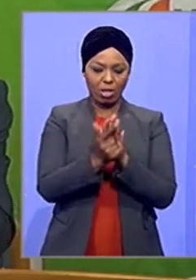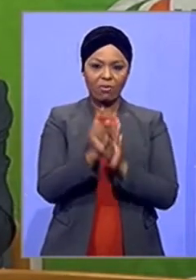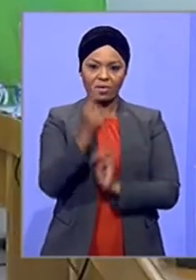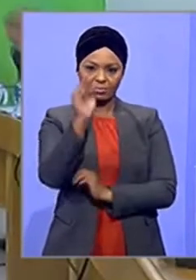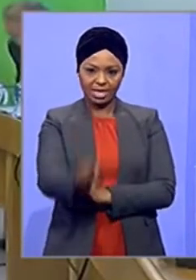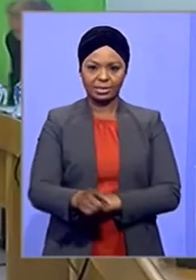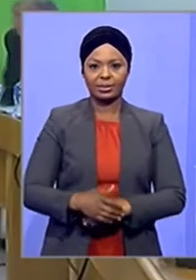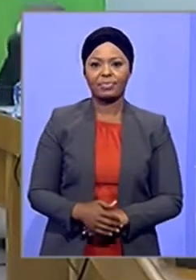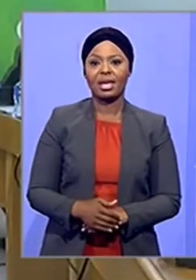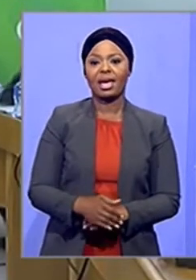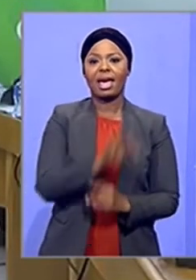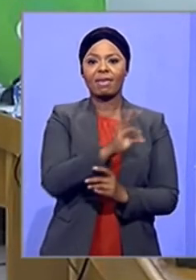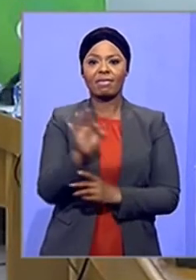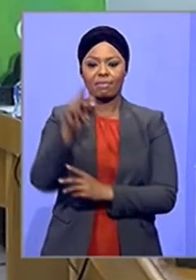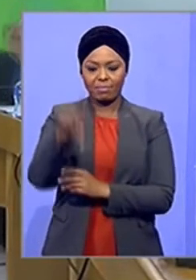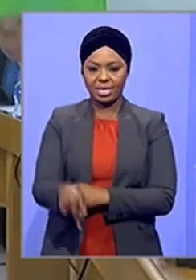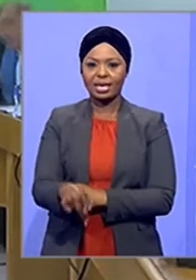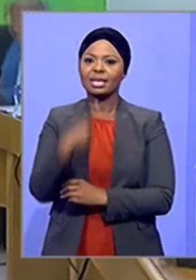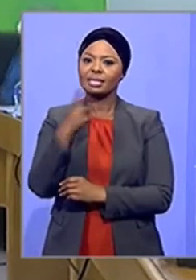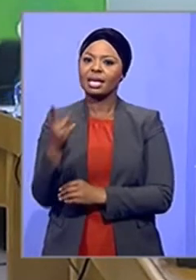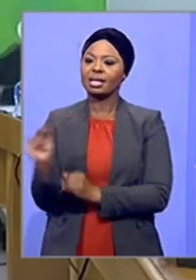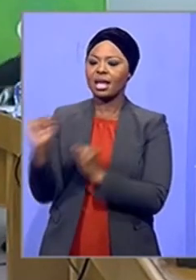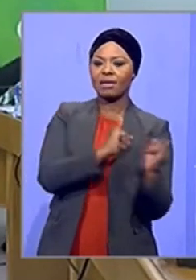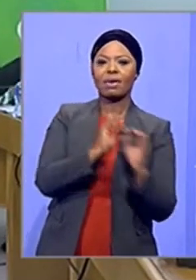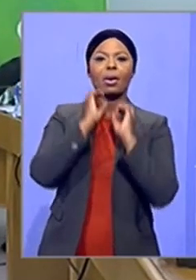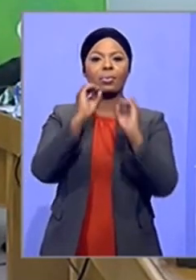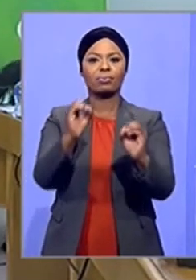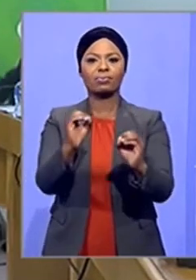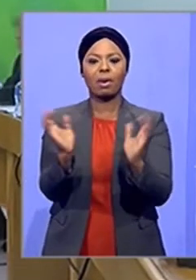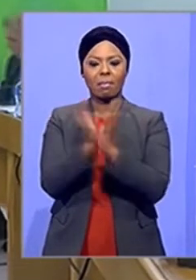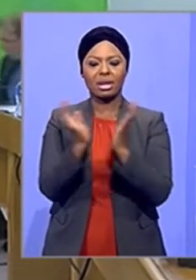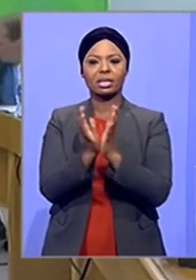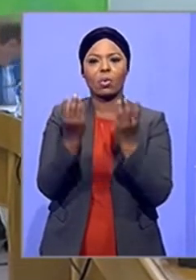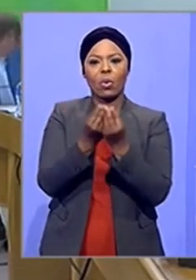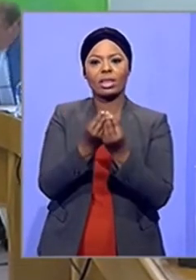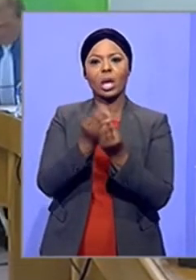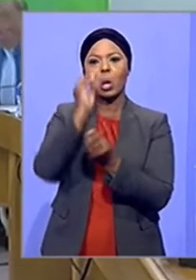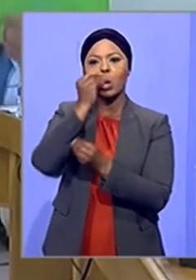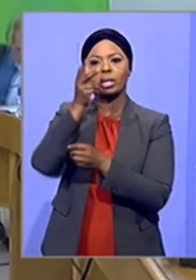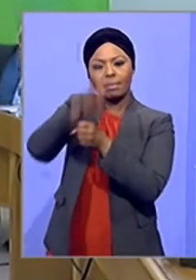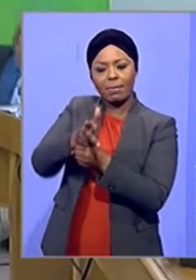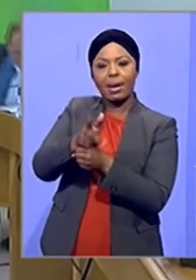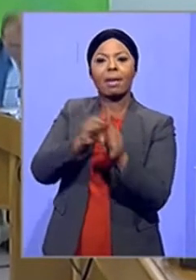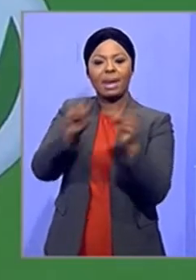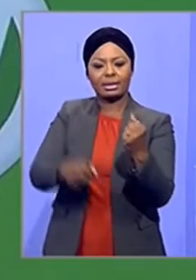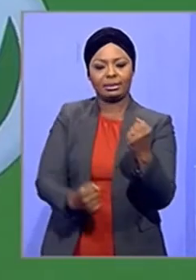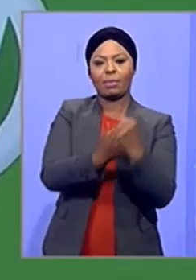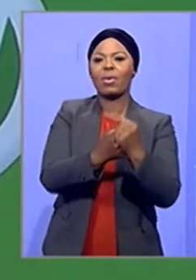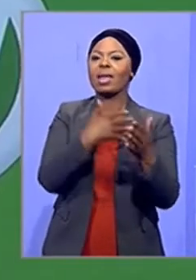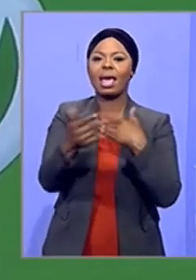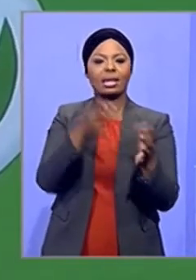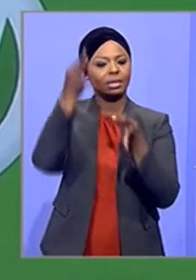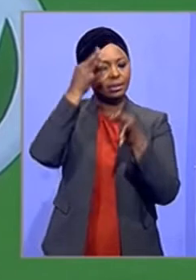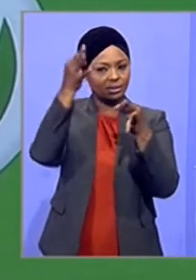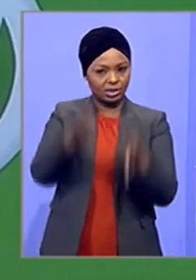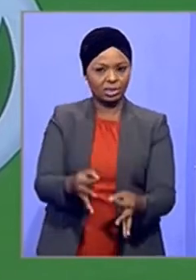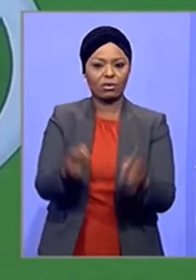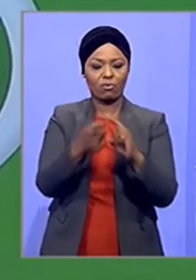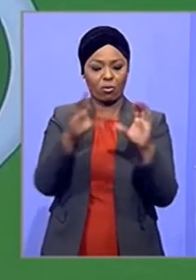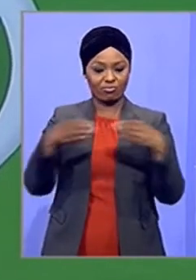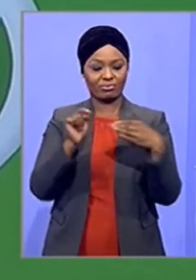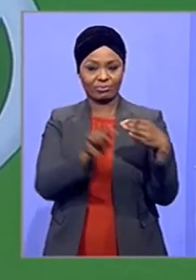le mororo ene e salalediwa kwa kopanong ya makoko kganetso le bobega kgang e amanoke maiteko mangwe le mangwe a ikaelelang go